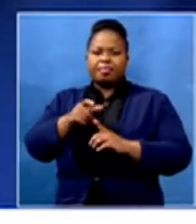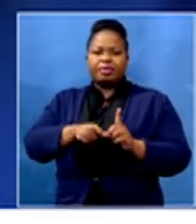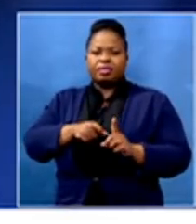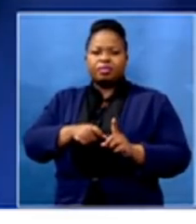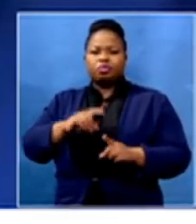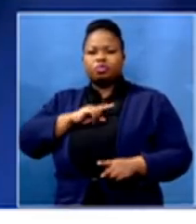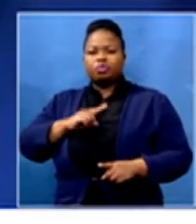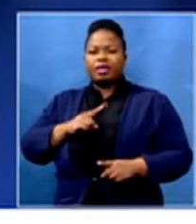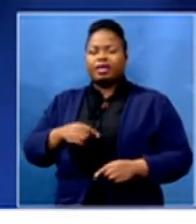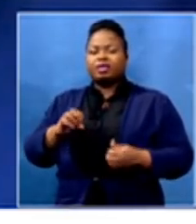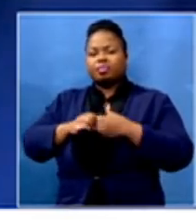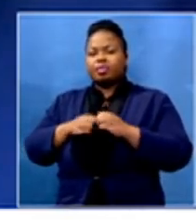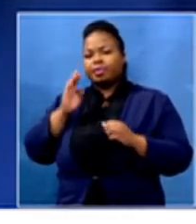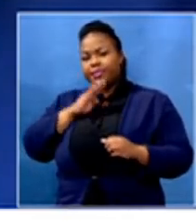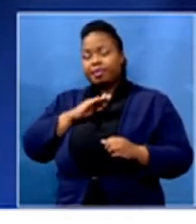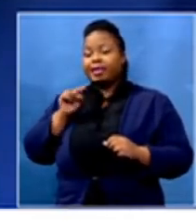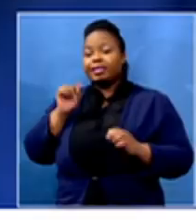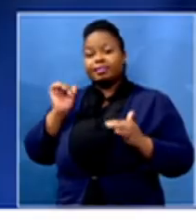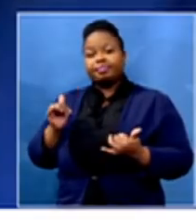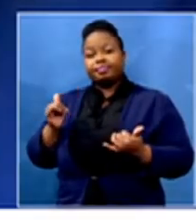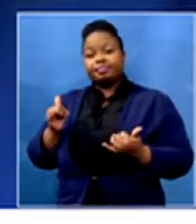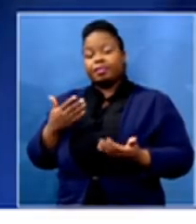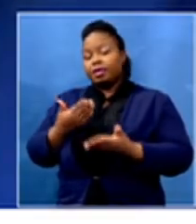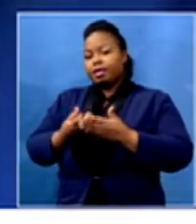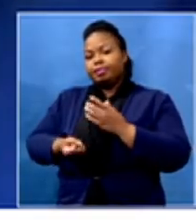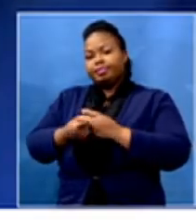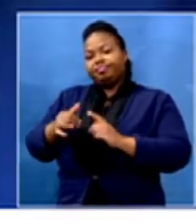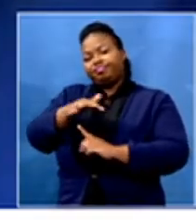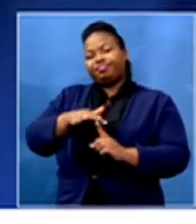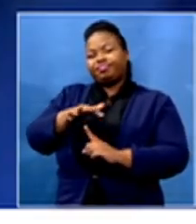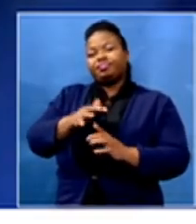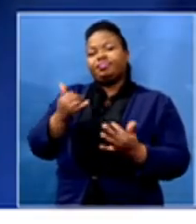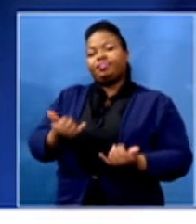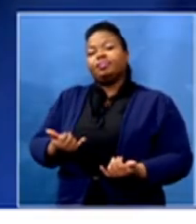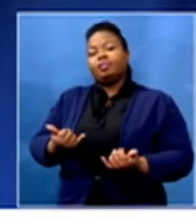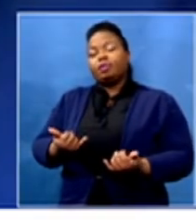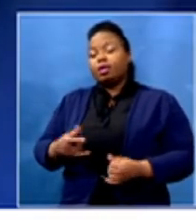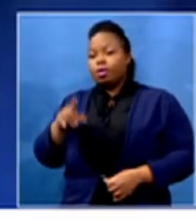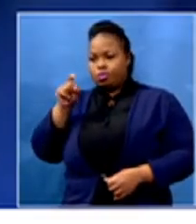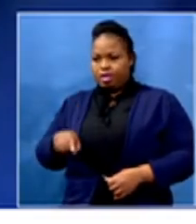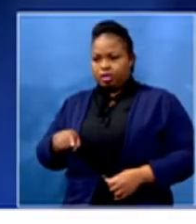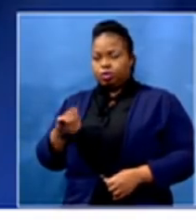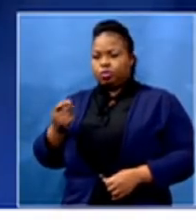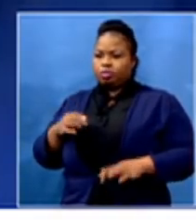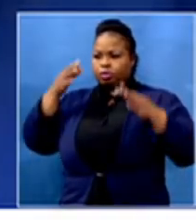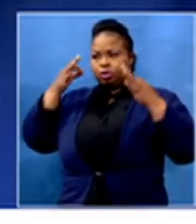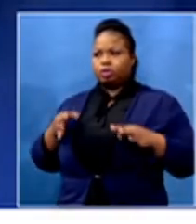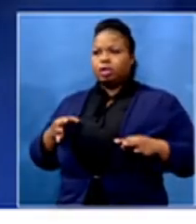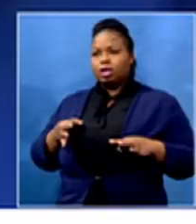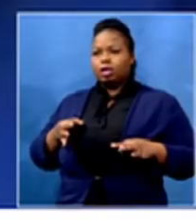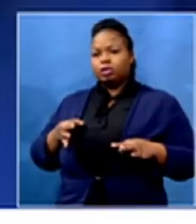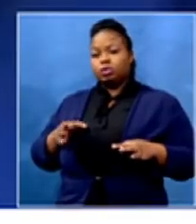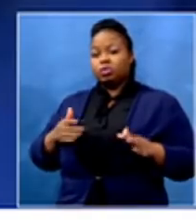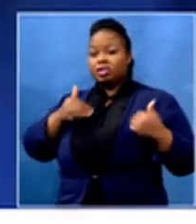less problematic. And in this case, you might be dealing with a situation where You have to actually decide whether is